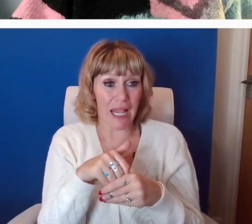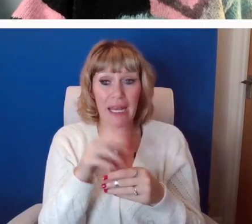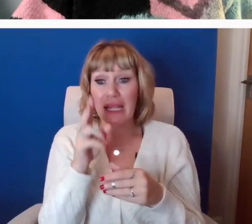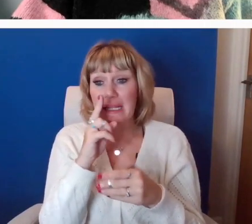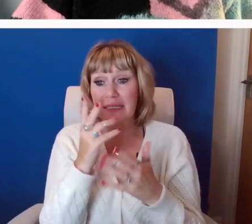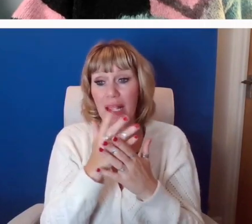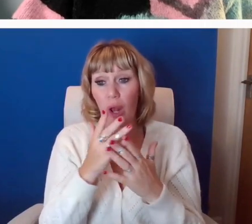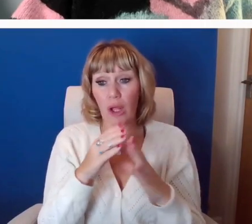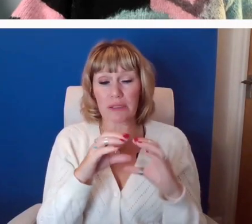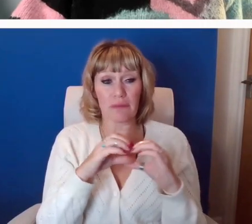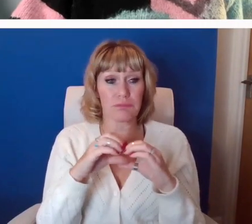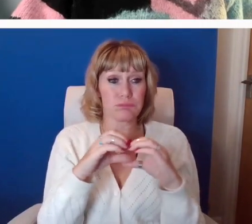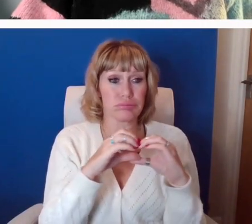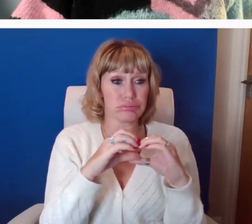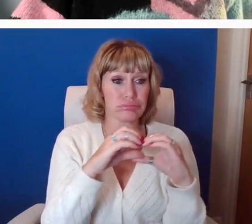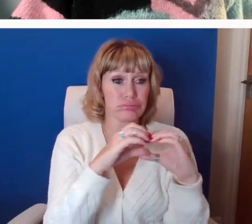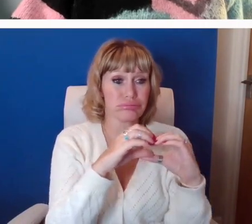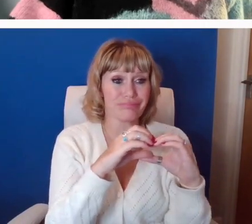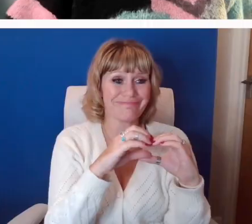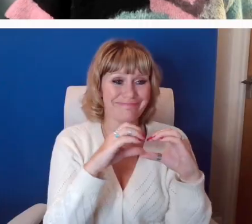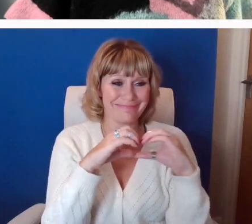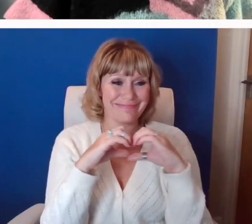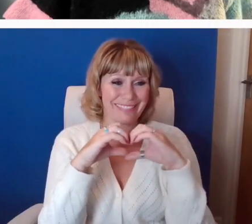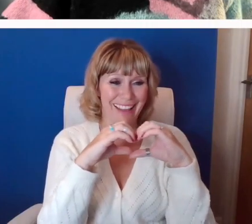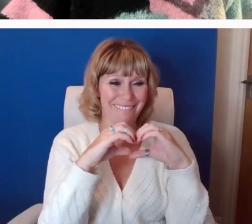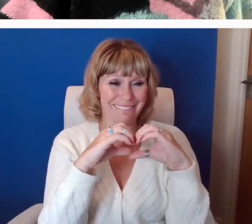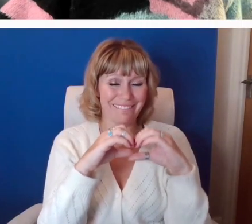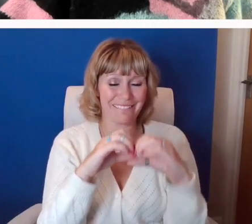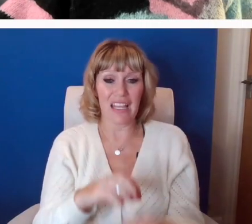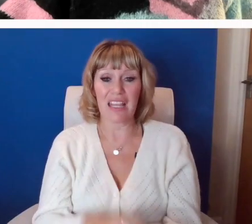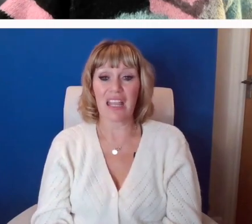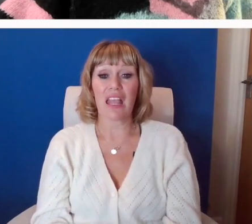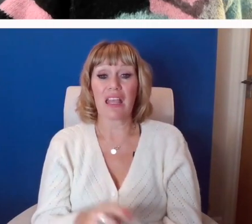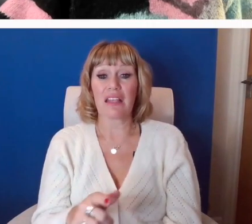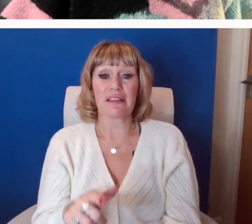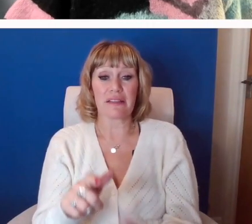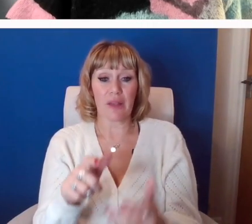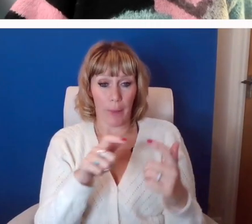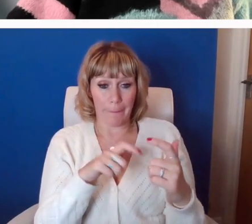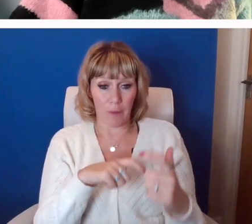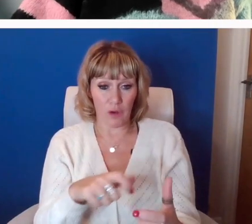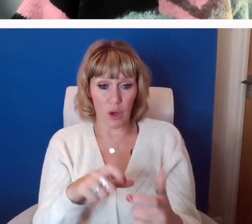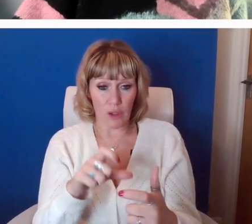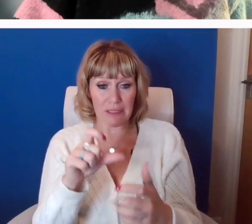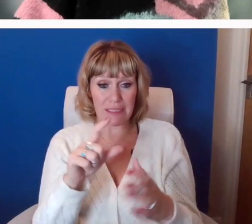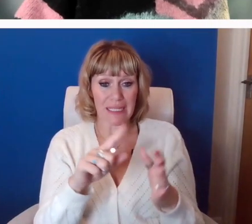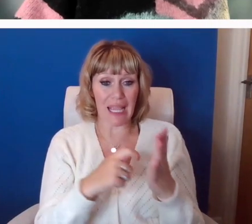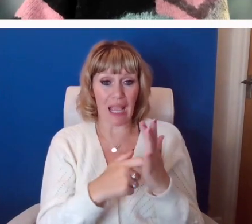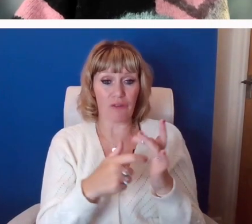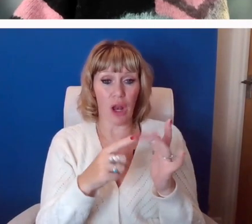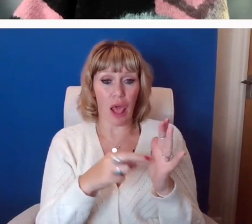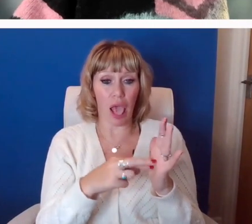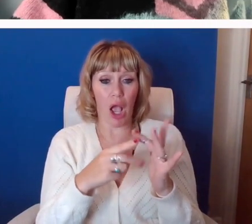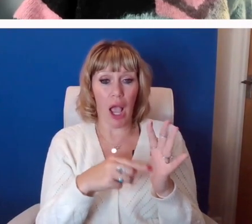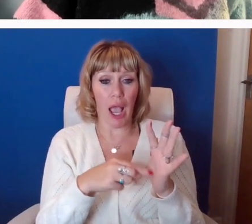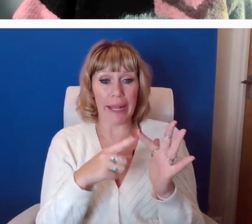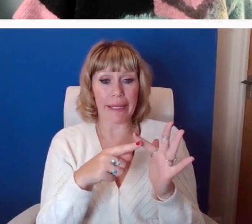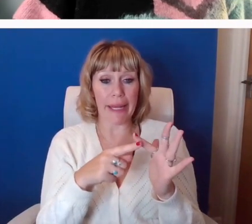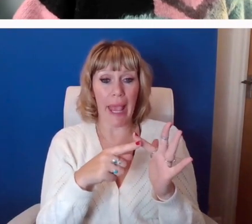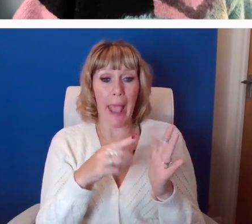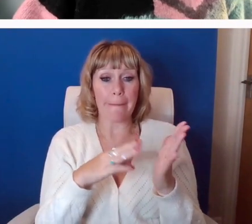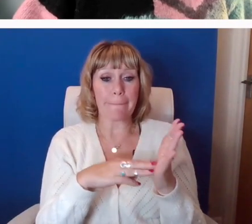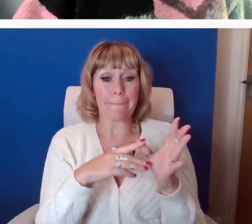that. So moving on to Caroline Mauer's Self Needs Support,